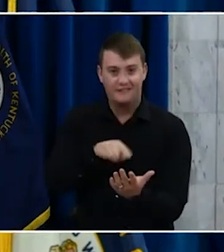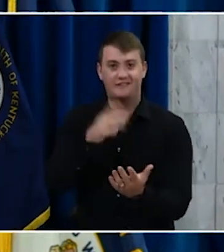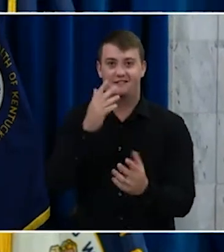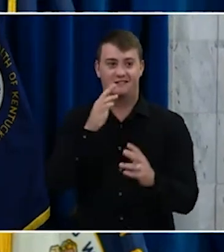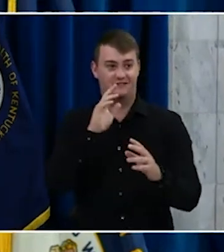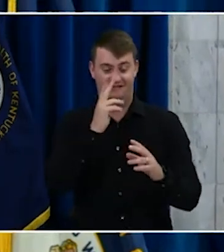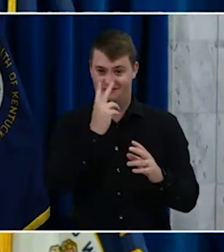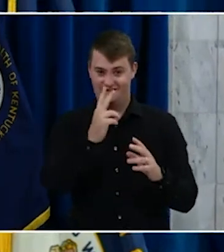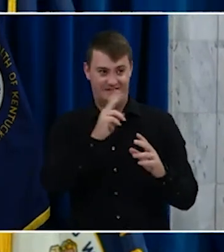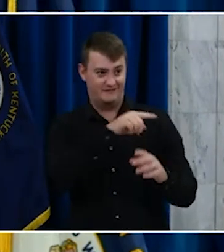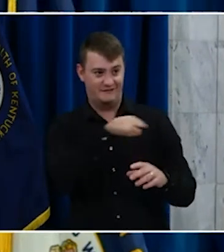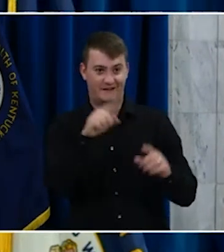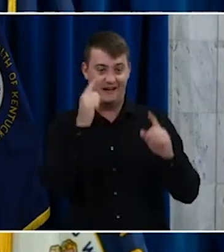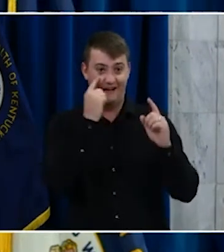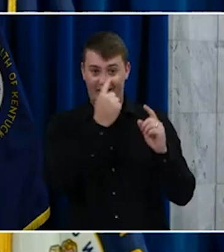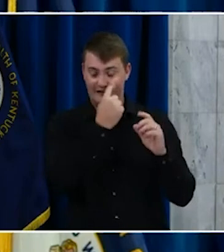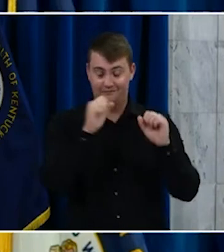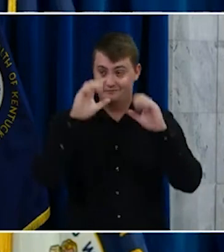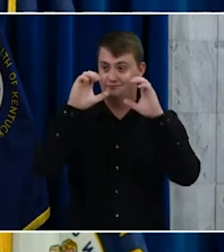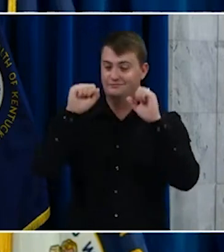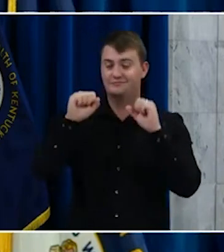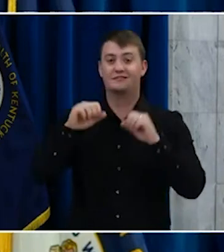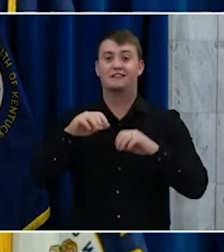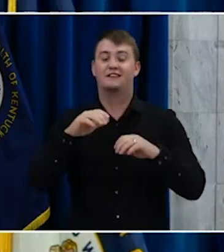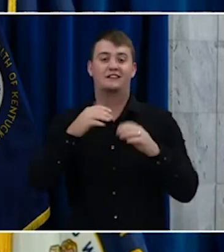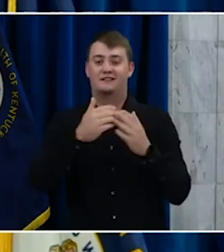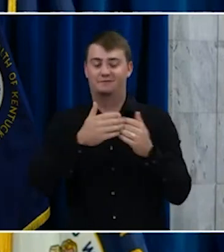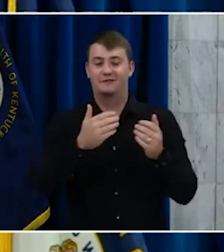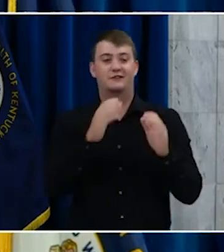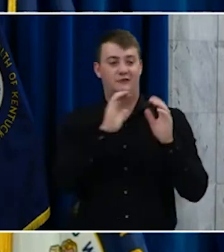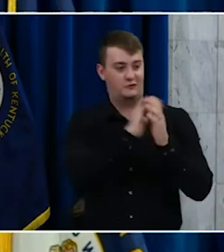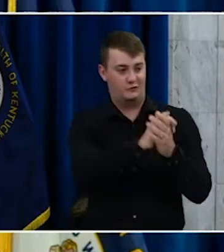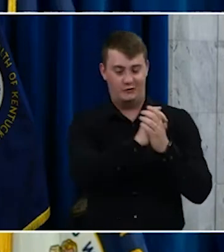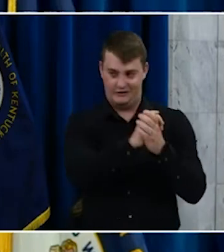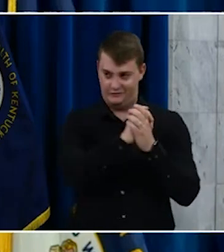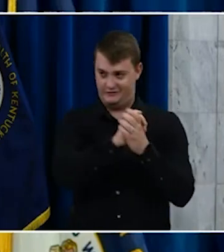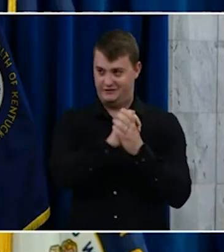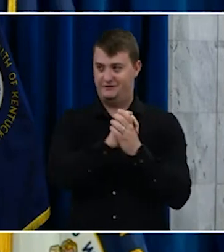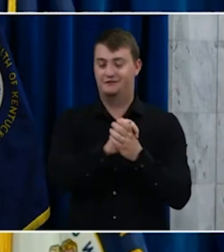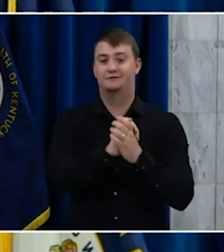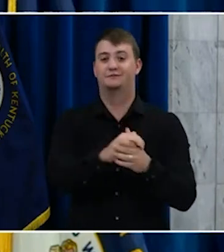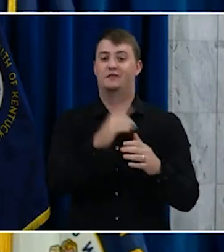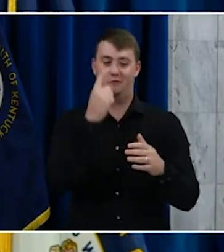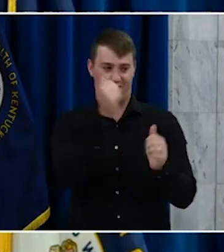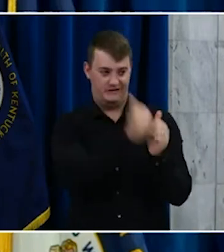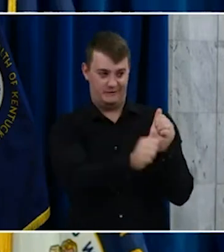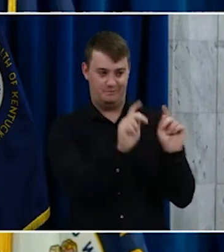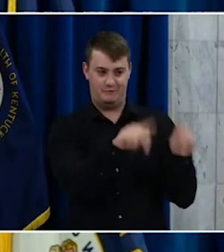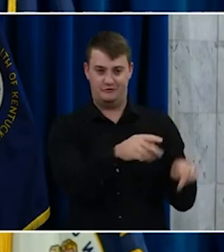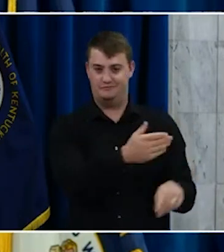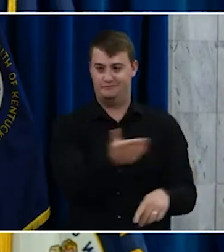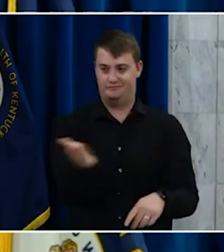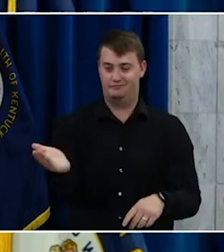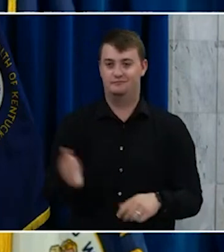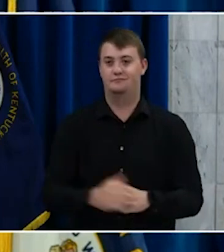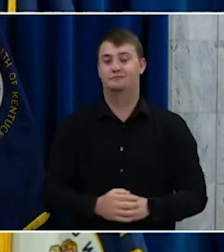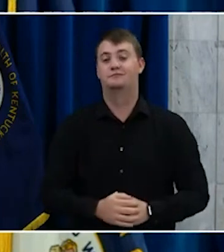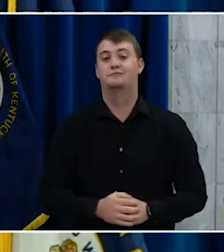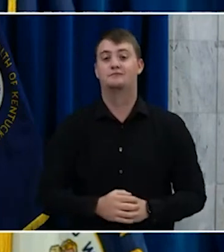the looks in their eyes. It really is. So again, congratulations to each person.